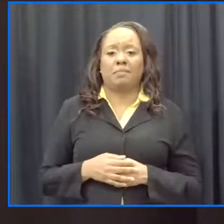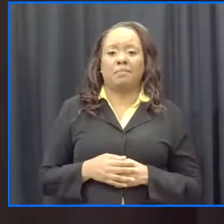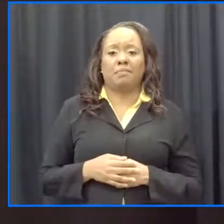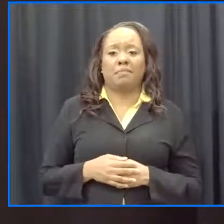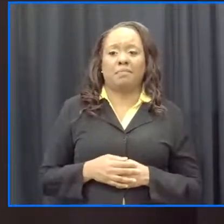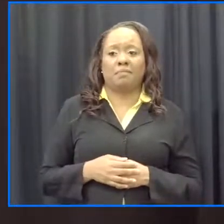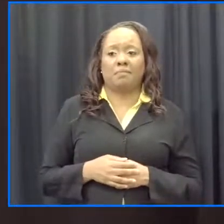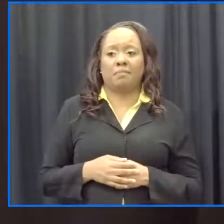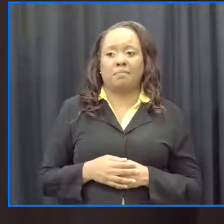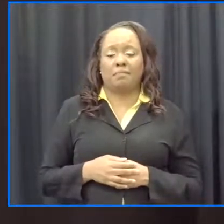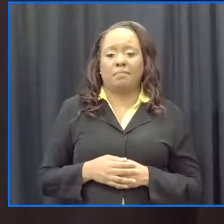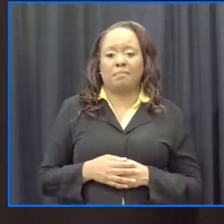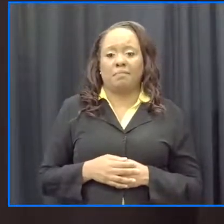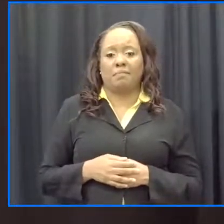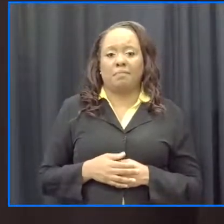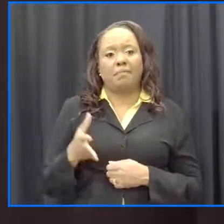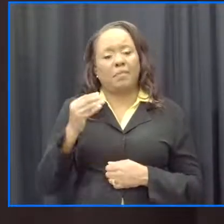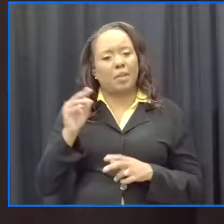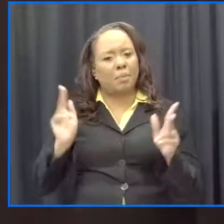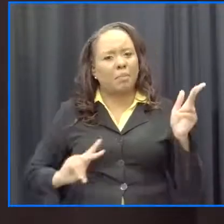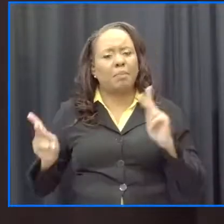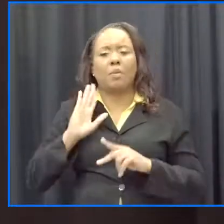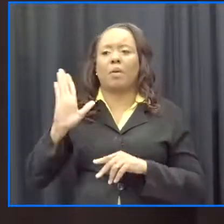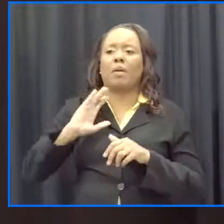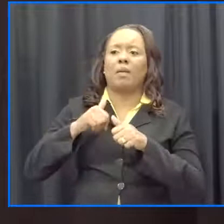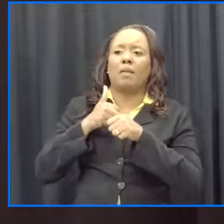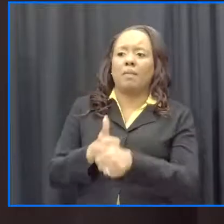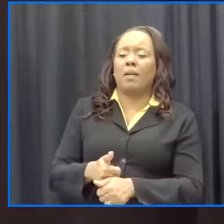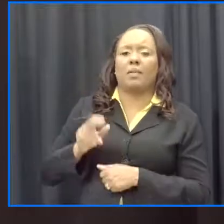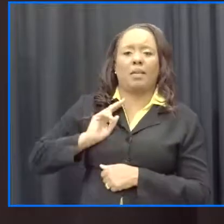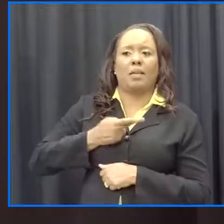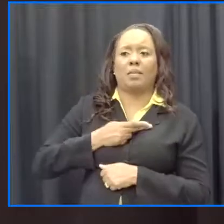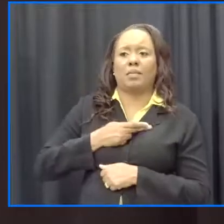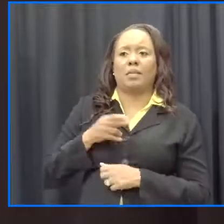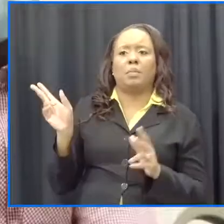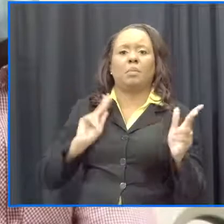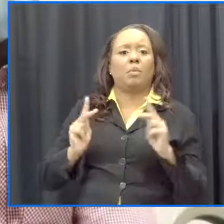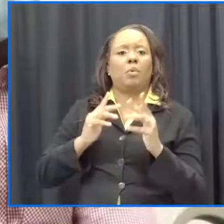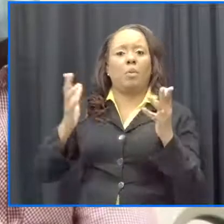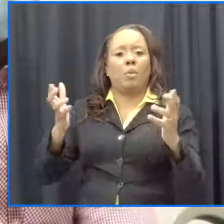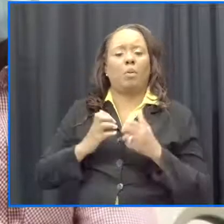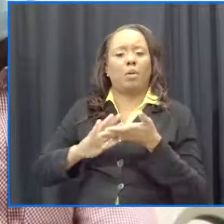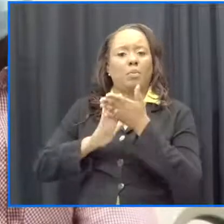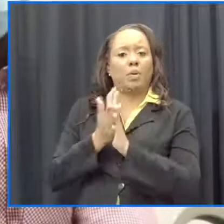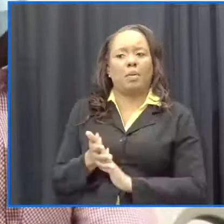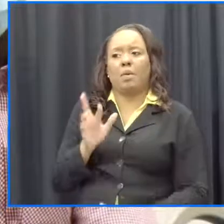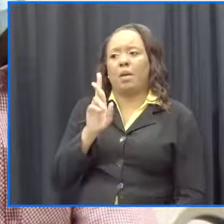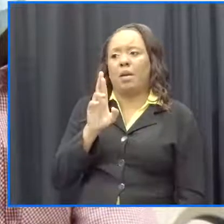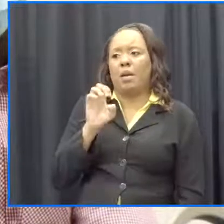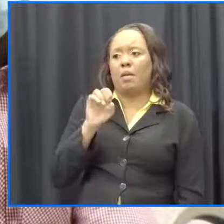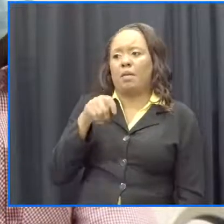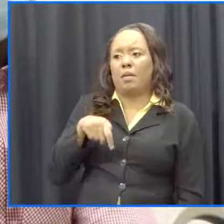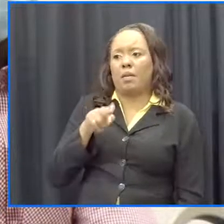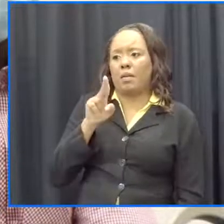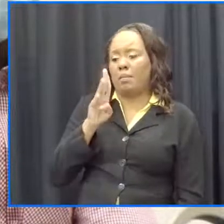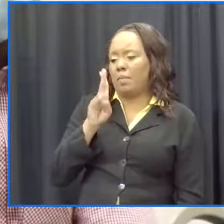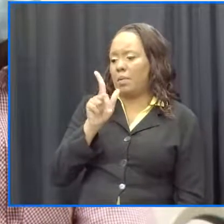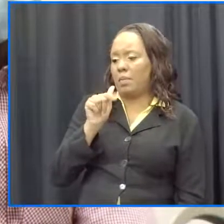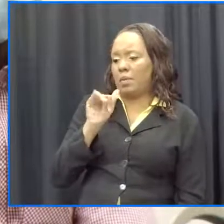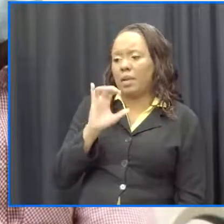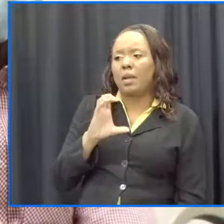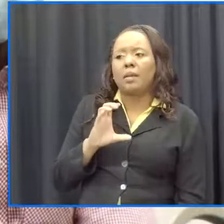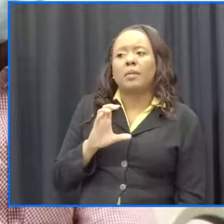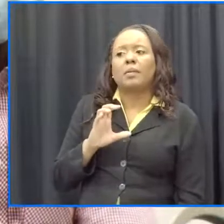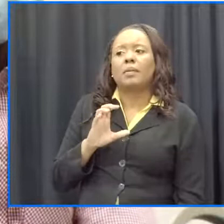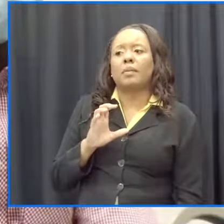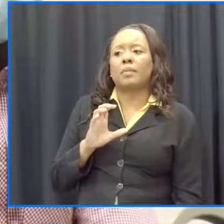of choice for those who follow us in becoming a parliamentary republic, and be the mirror in